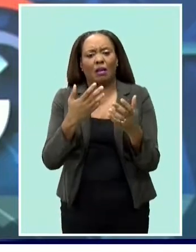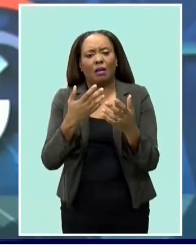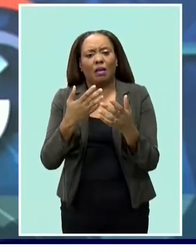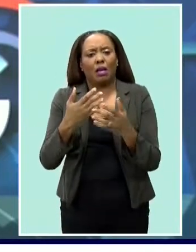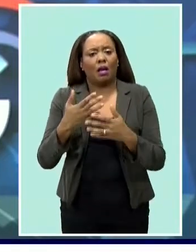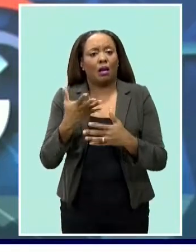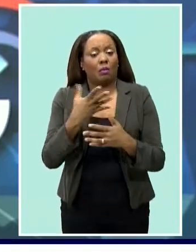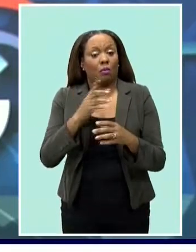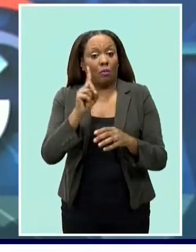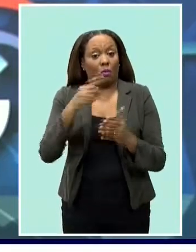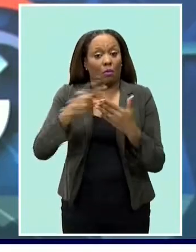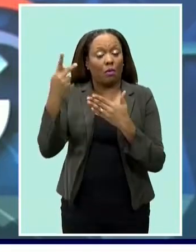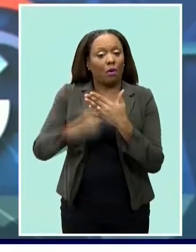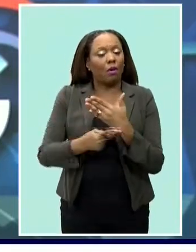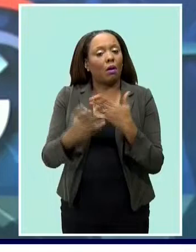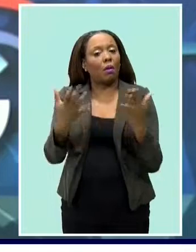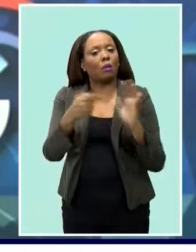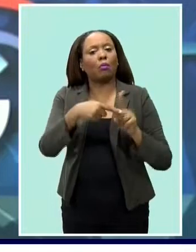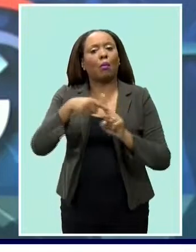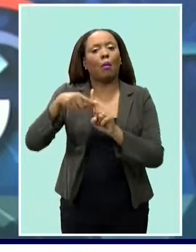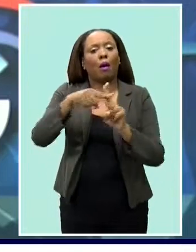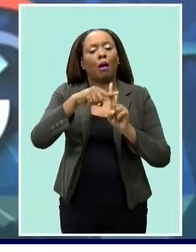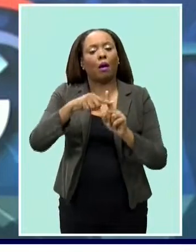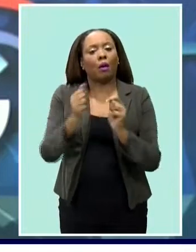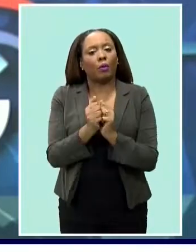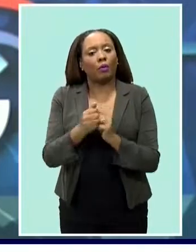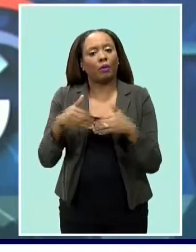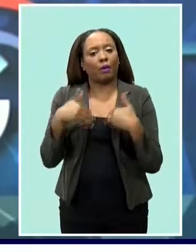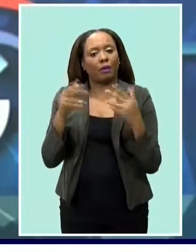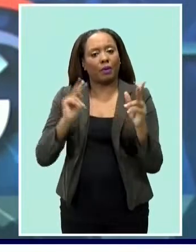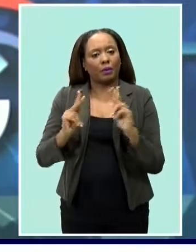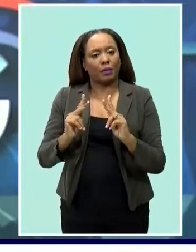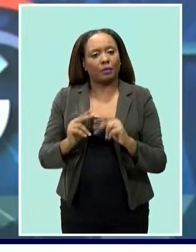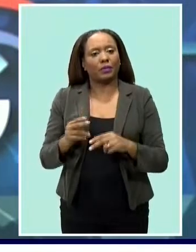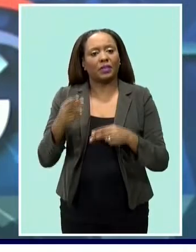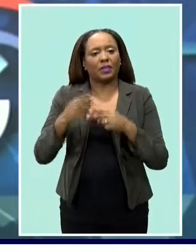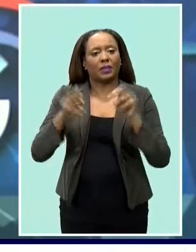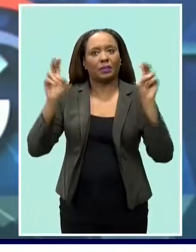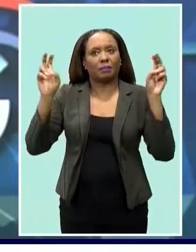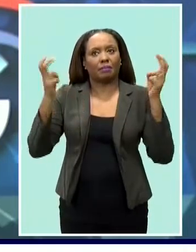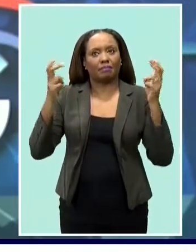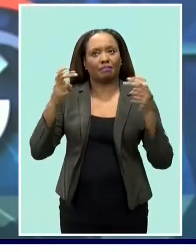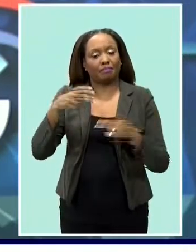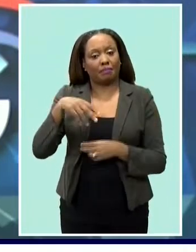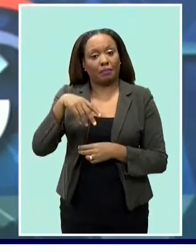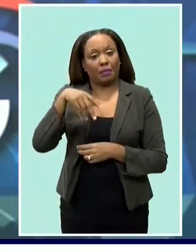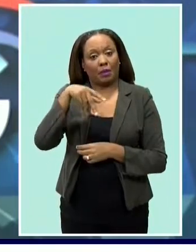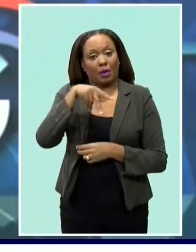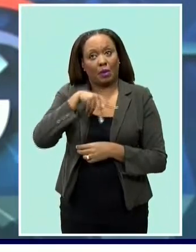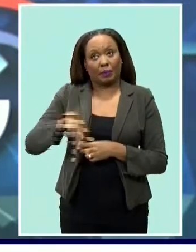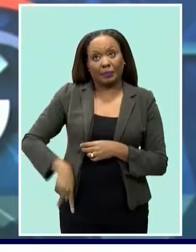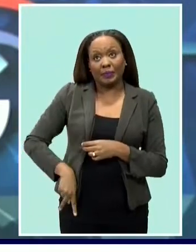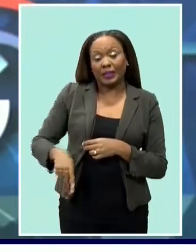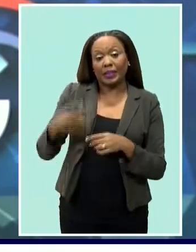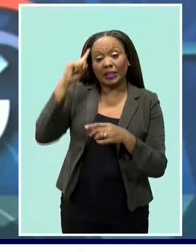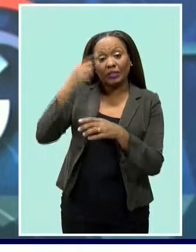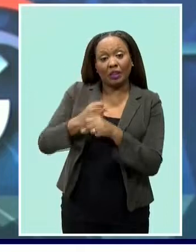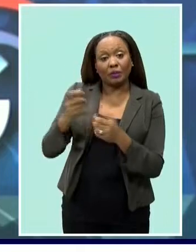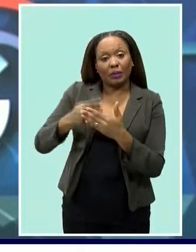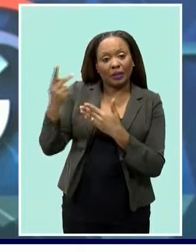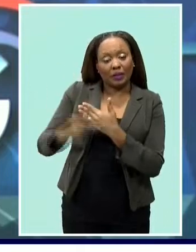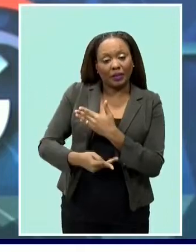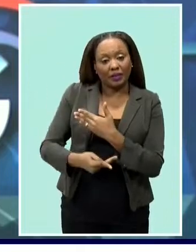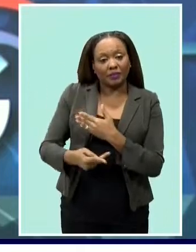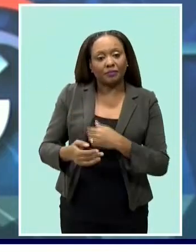people with positive guidance. It's the Prince's Trust International Team Program, a collaboration between the British charity and the Royal